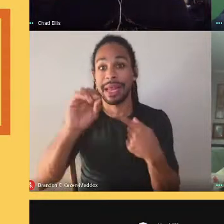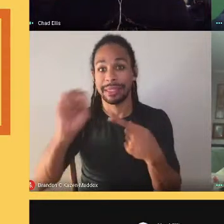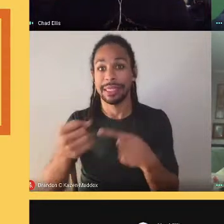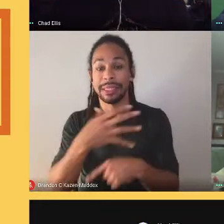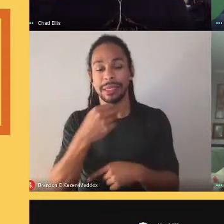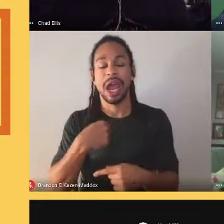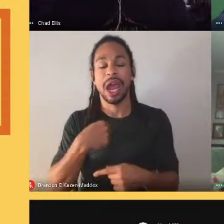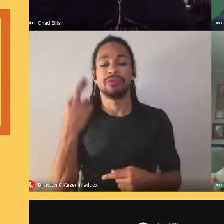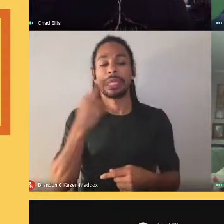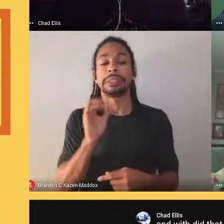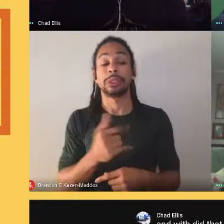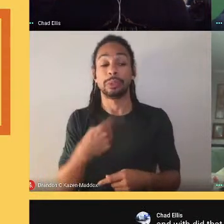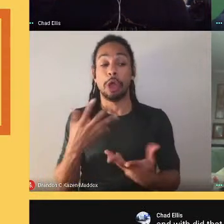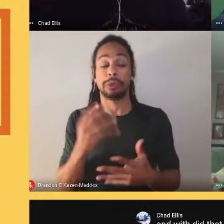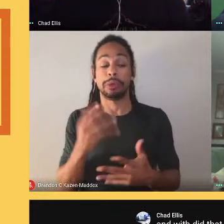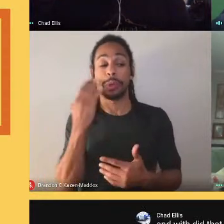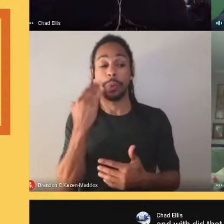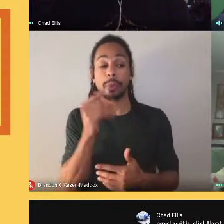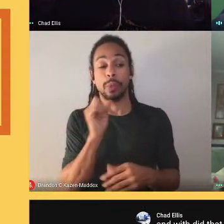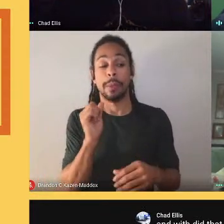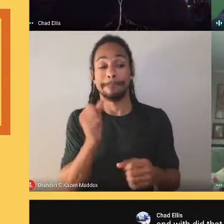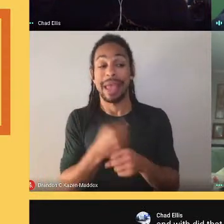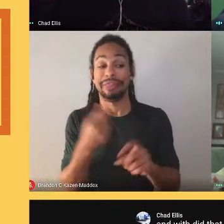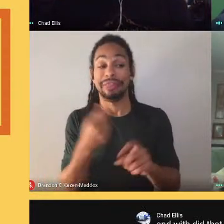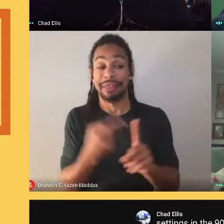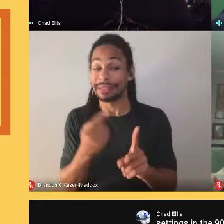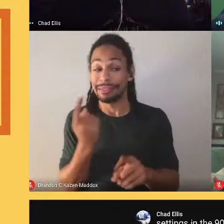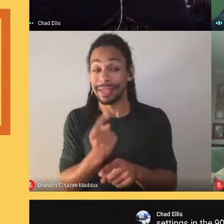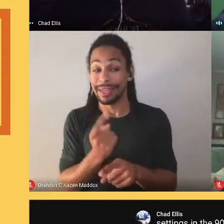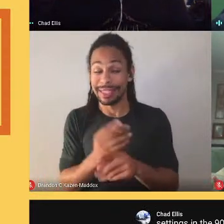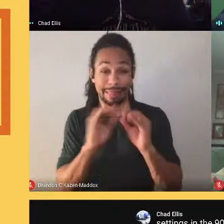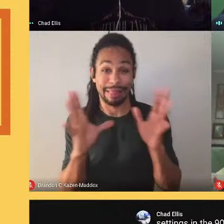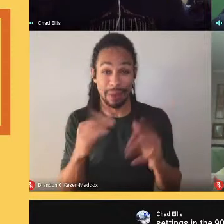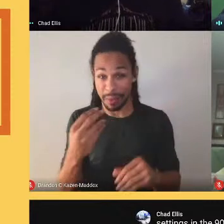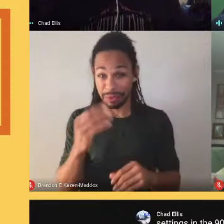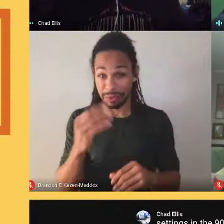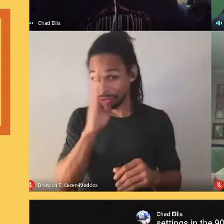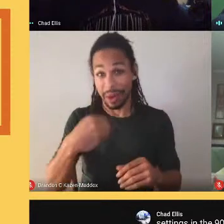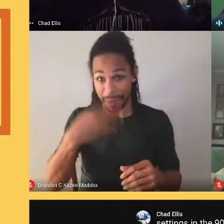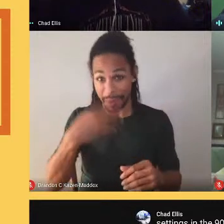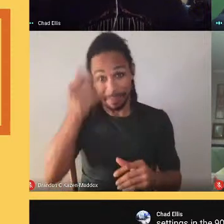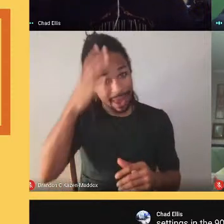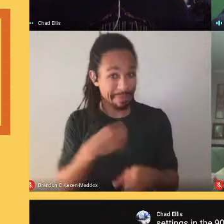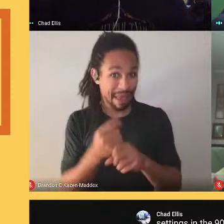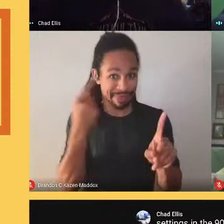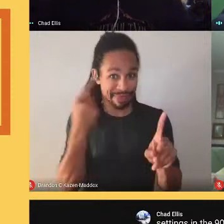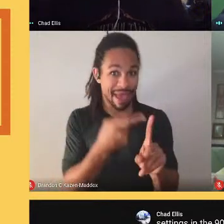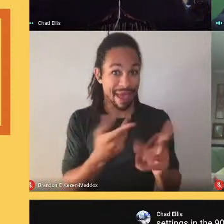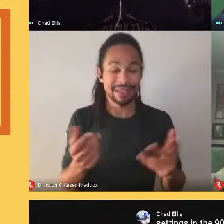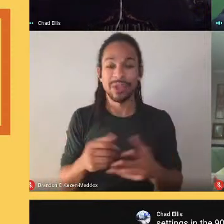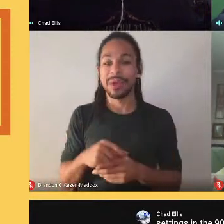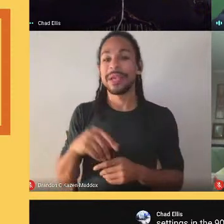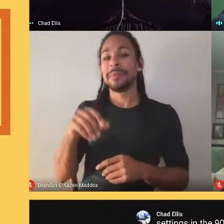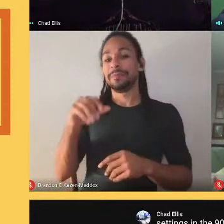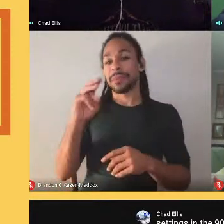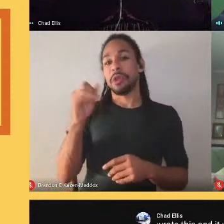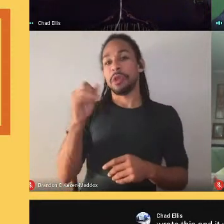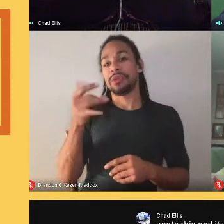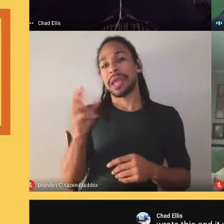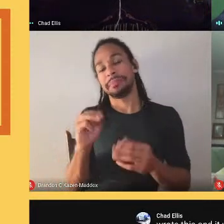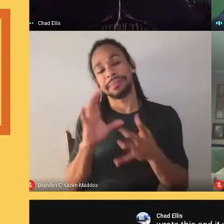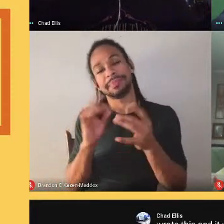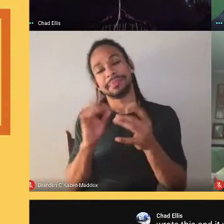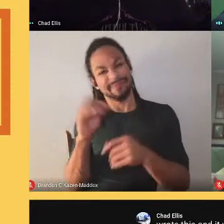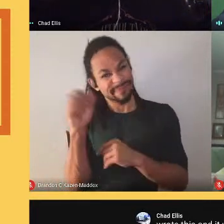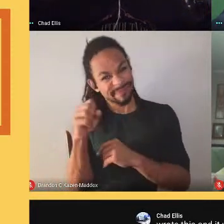or? It's a work of love. It's one of those things where it would definitely have been nicer to have something that was already written that I